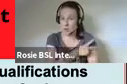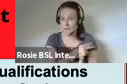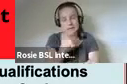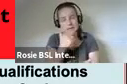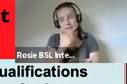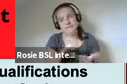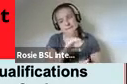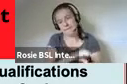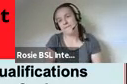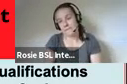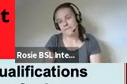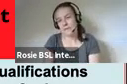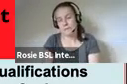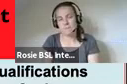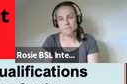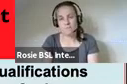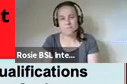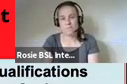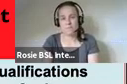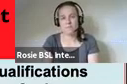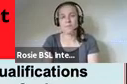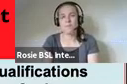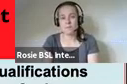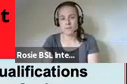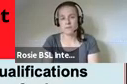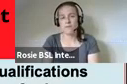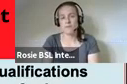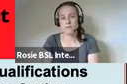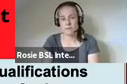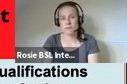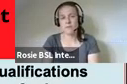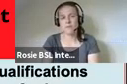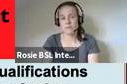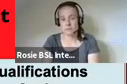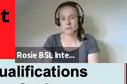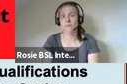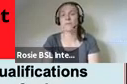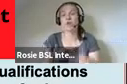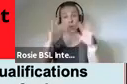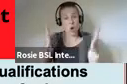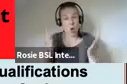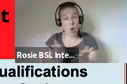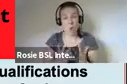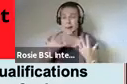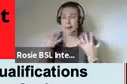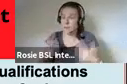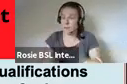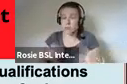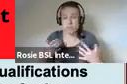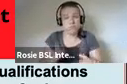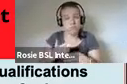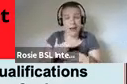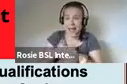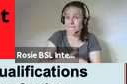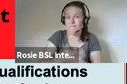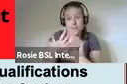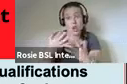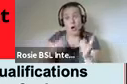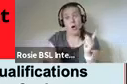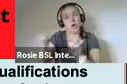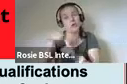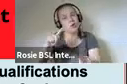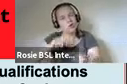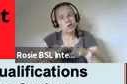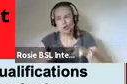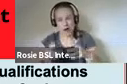There are a lot of efforts globally to actually overcome this kind of